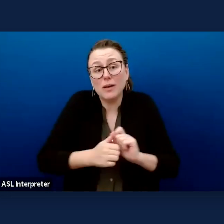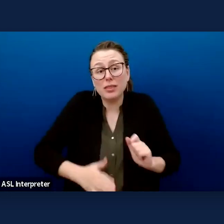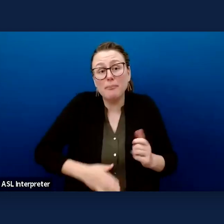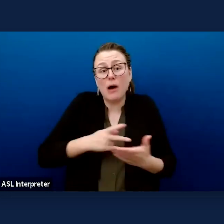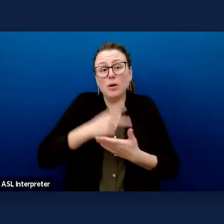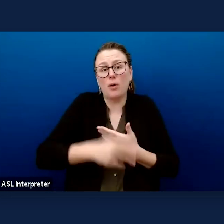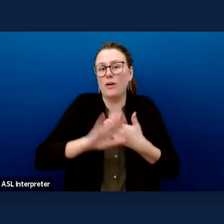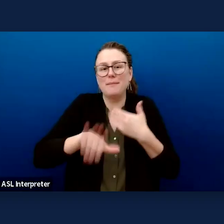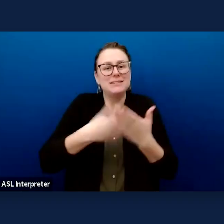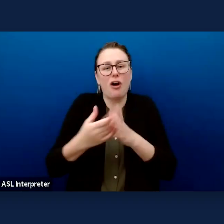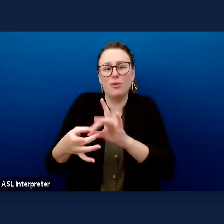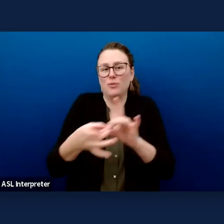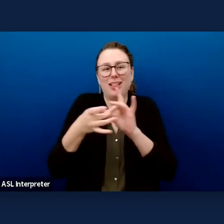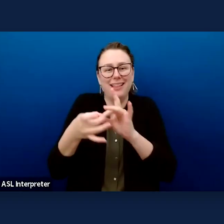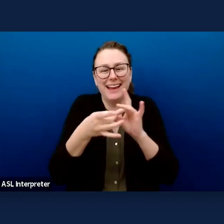tied in together.